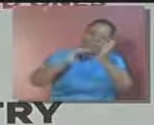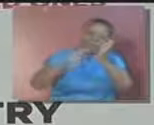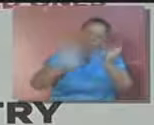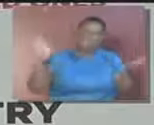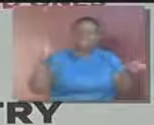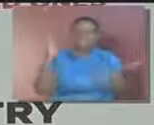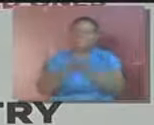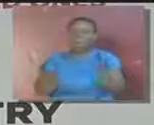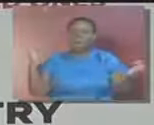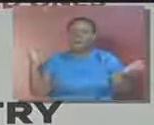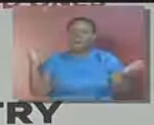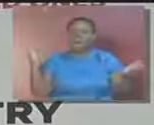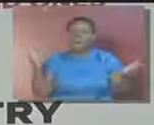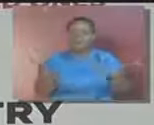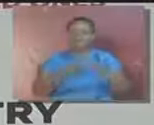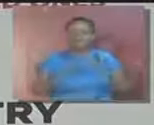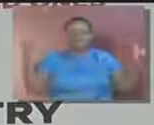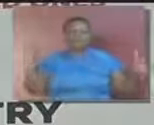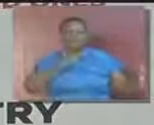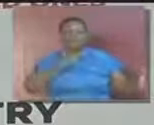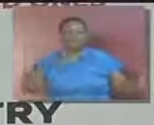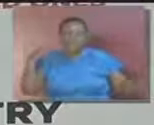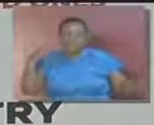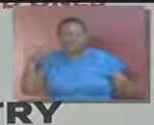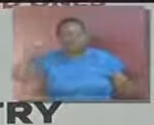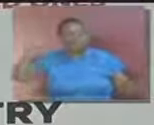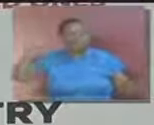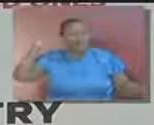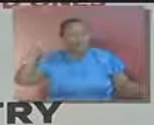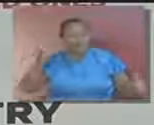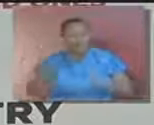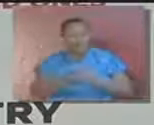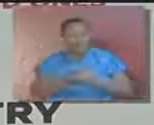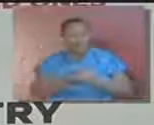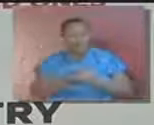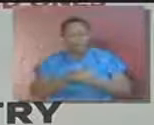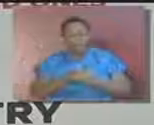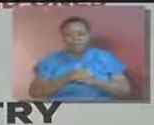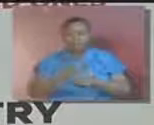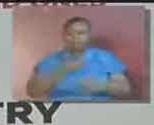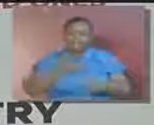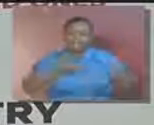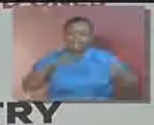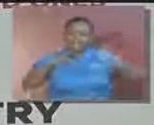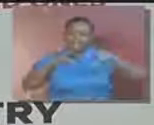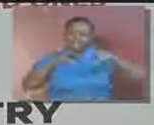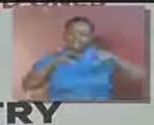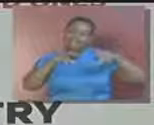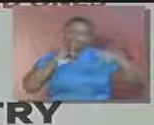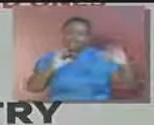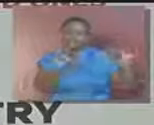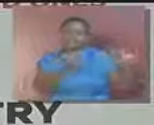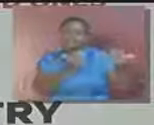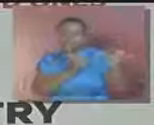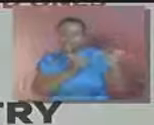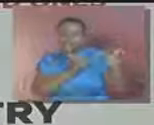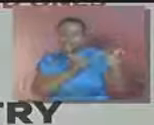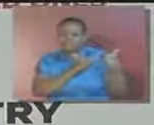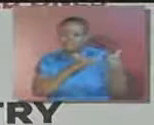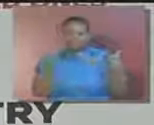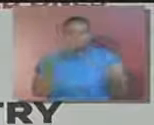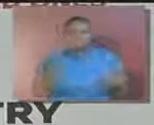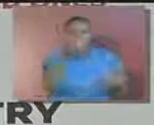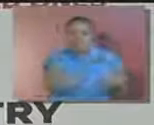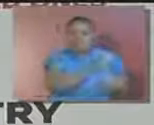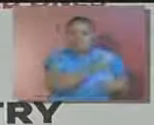and the personal responsibility. So if I am going to buy food, and I love street food, I love a